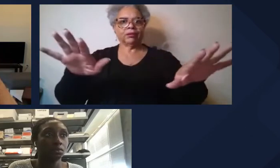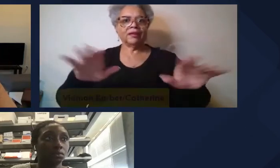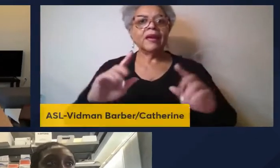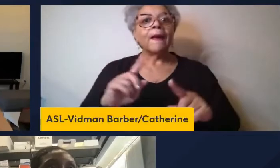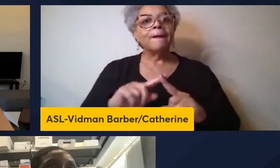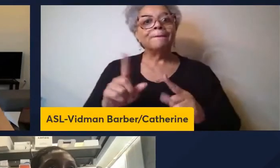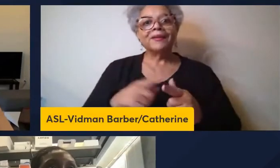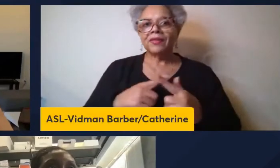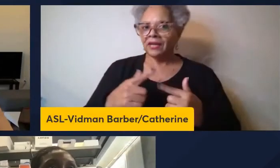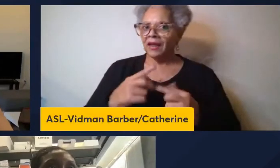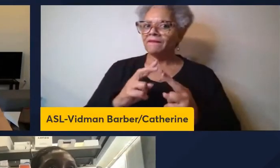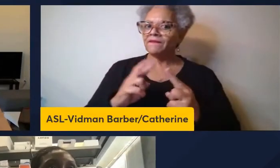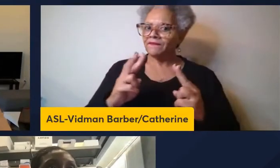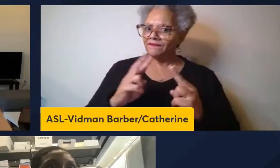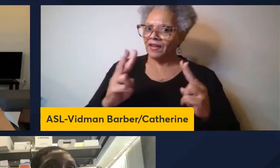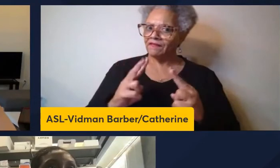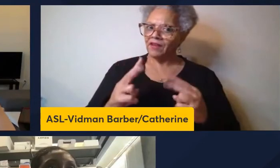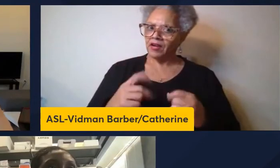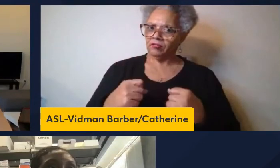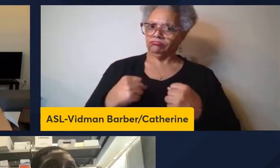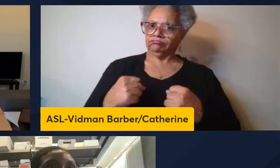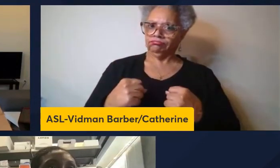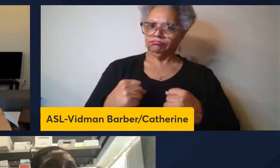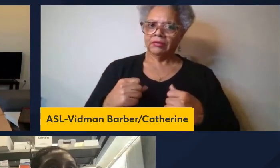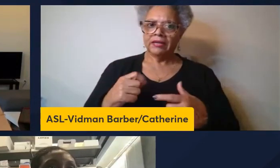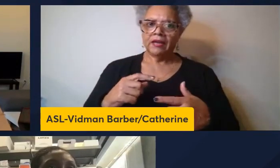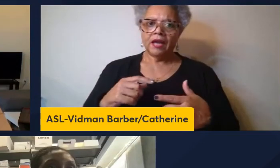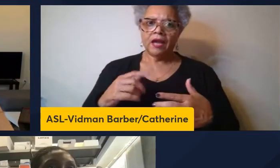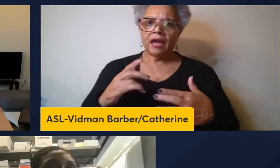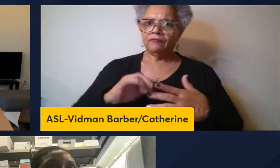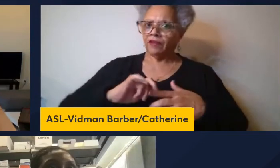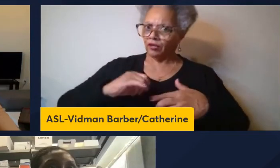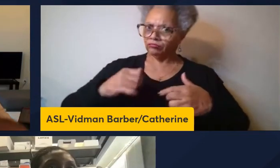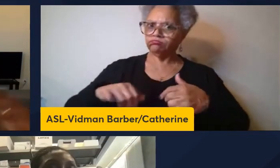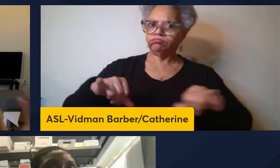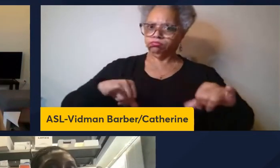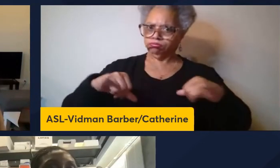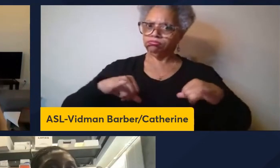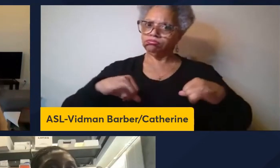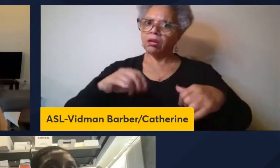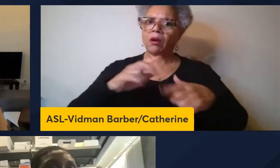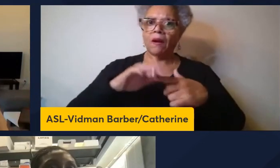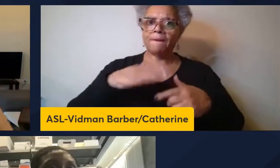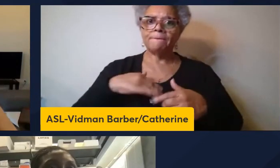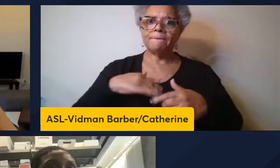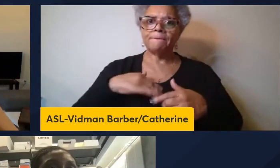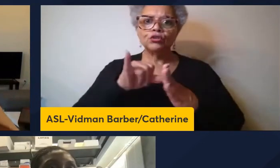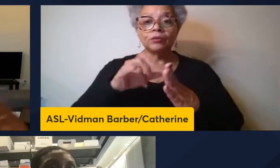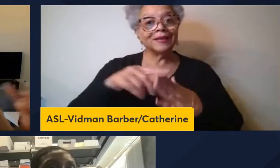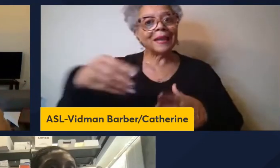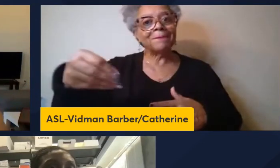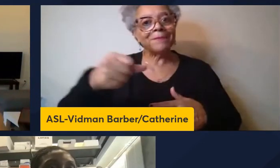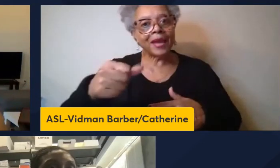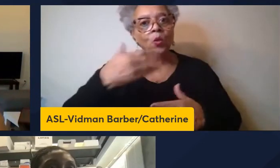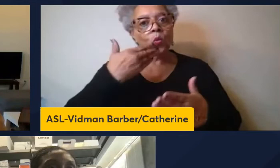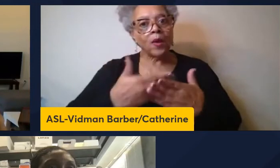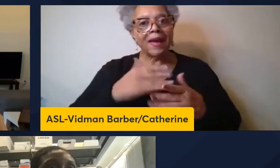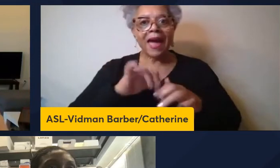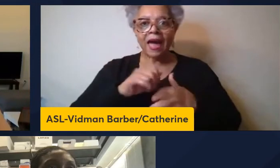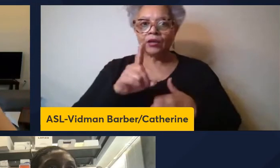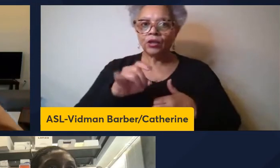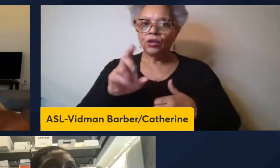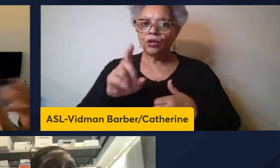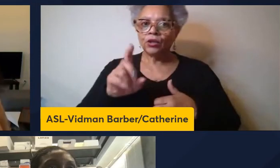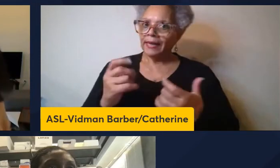then I'm very, very verbose on my LinkedIn, very, very verbose on my YouTube about get compensated well, about how do you leave